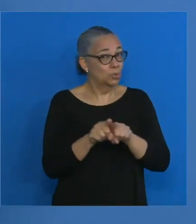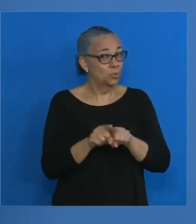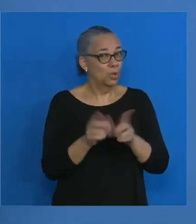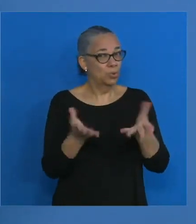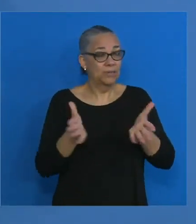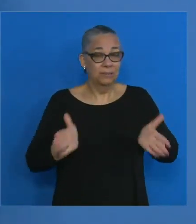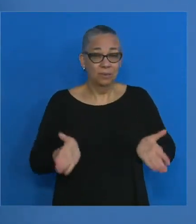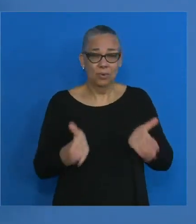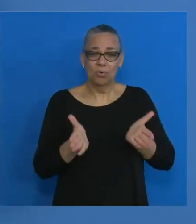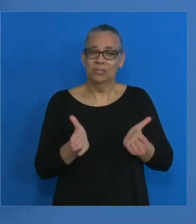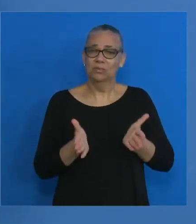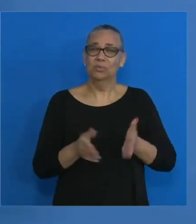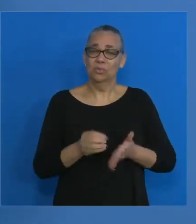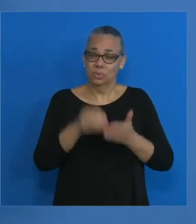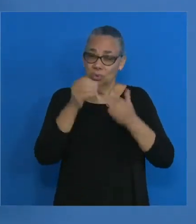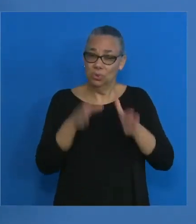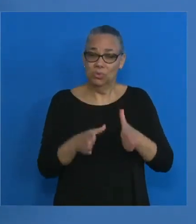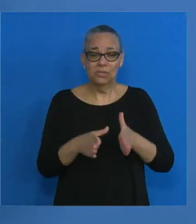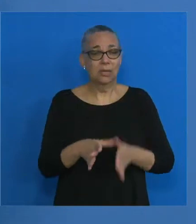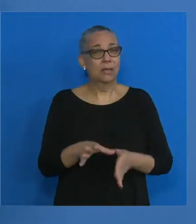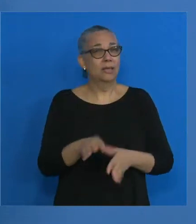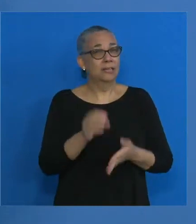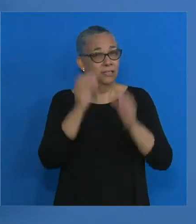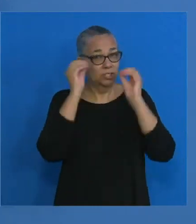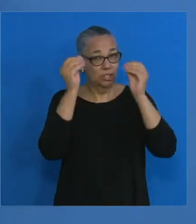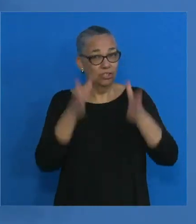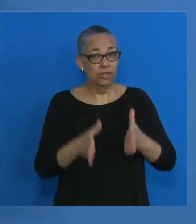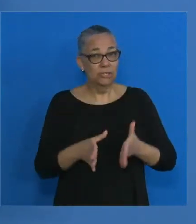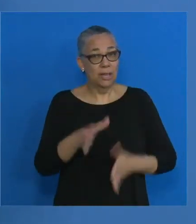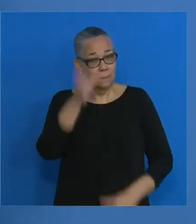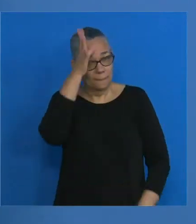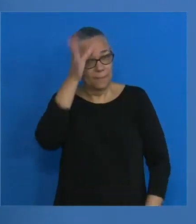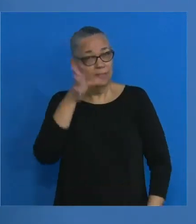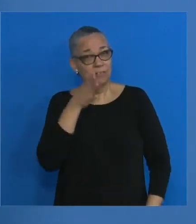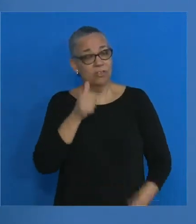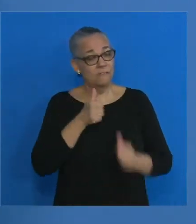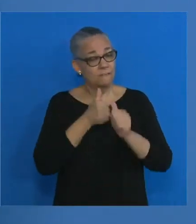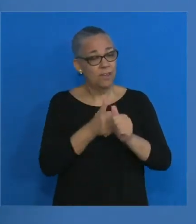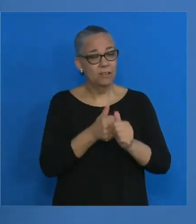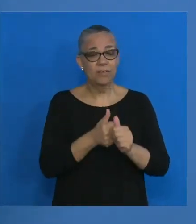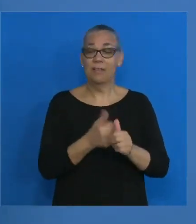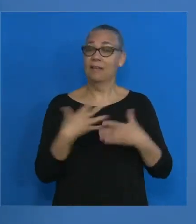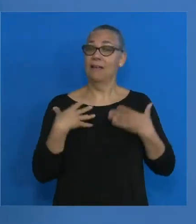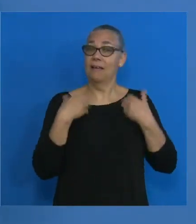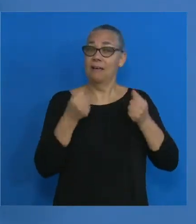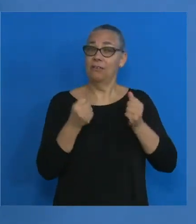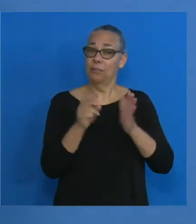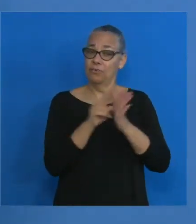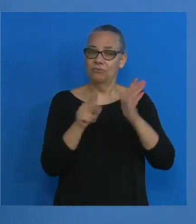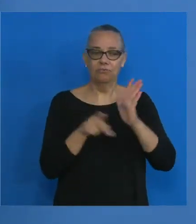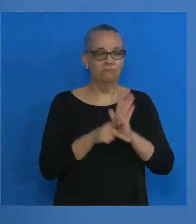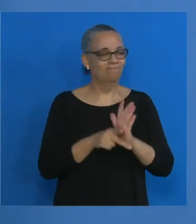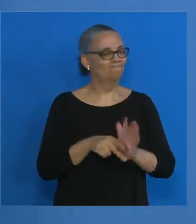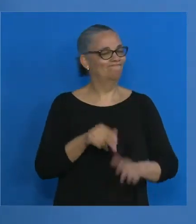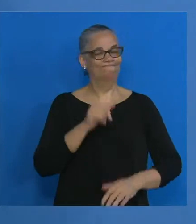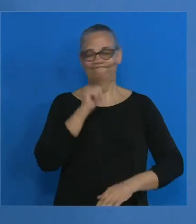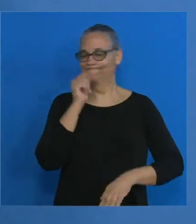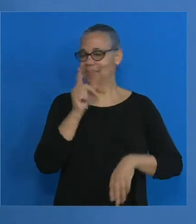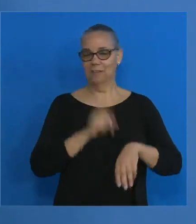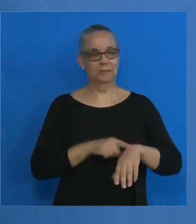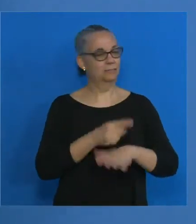students, teachers, and parents to follow the recommended health protocols, and this is not a time for us to be